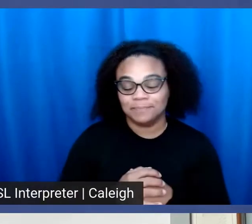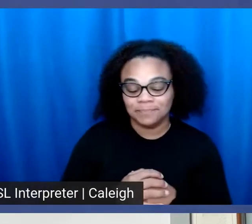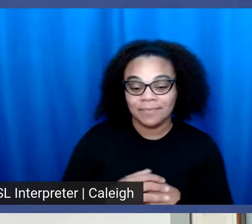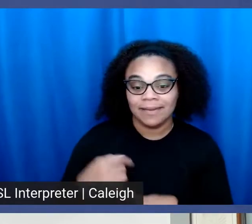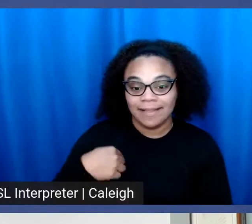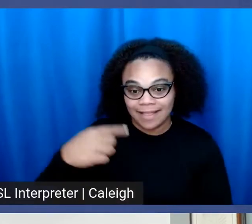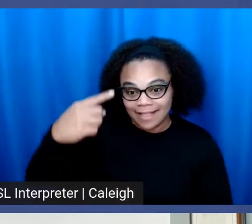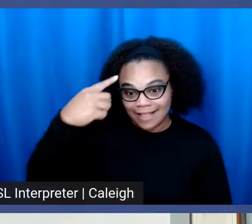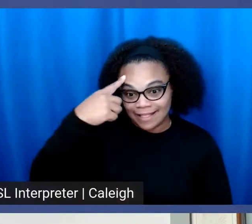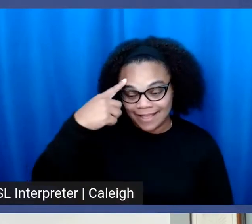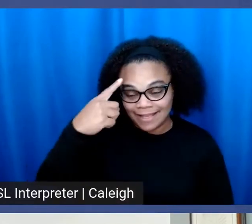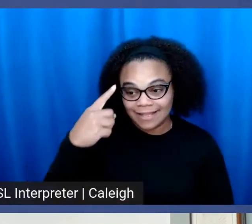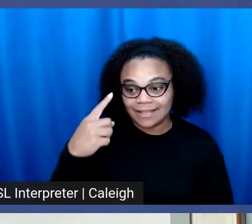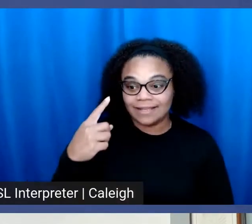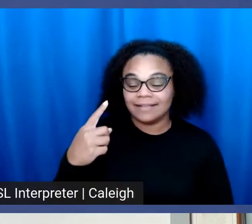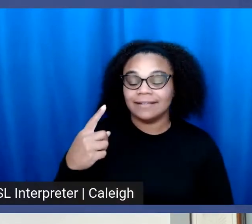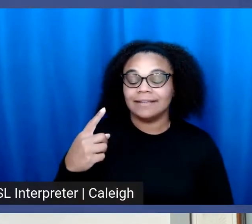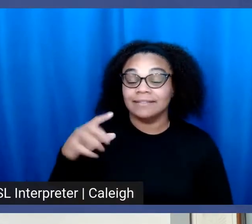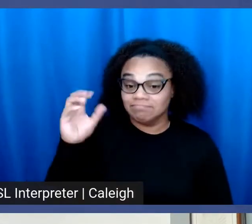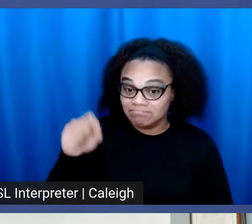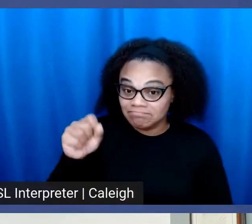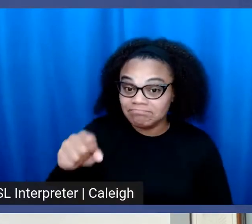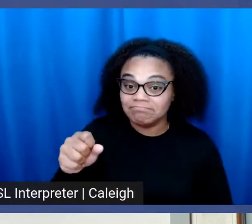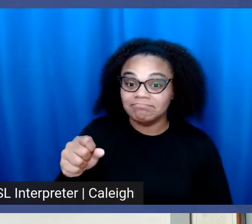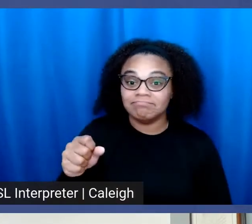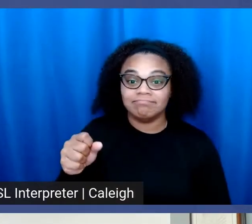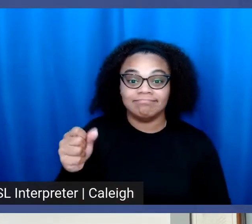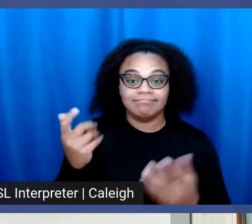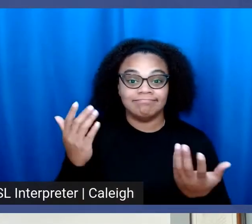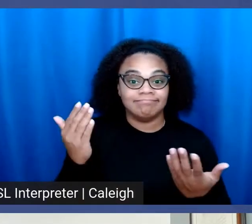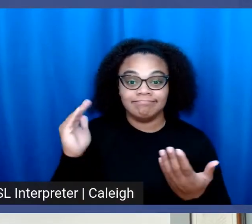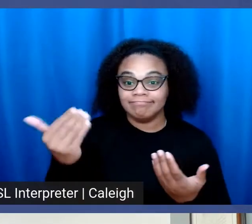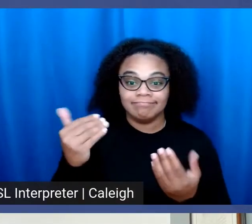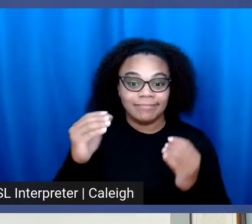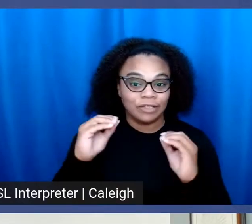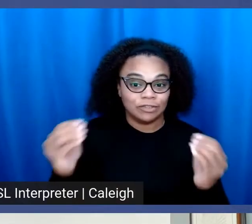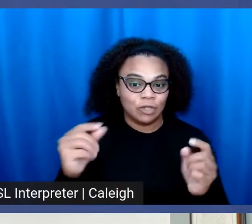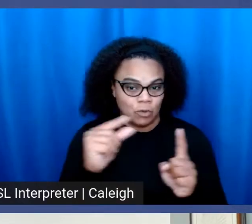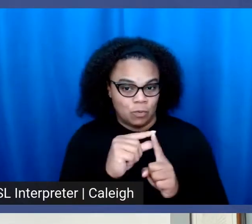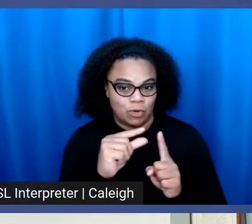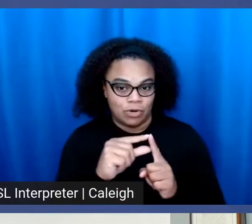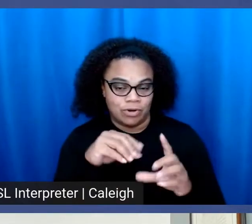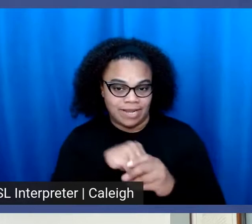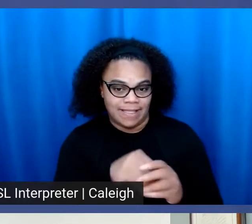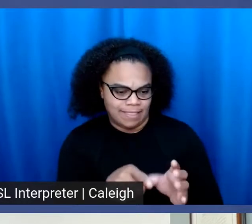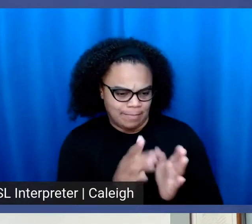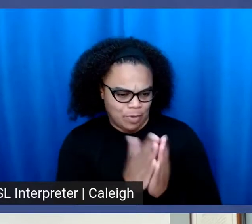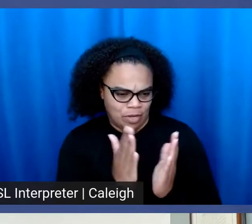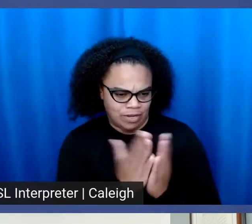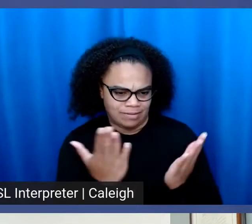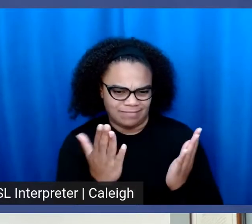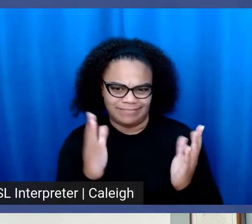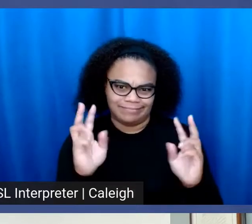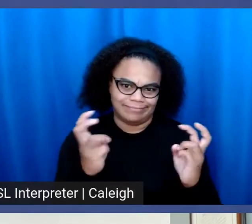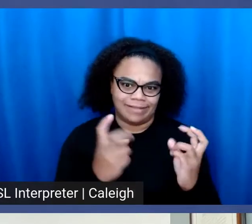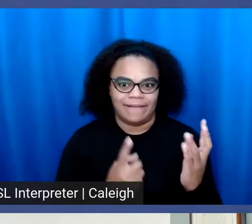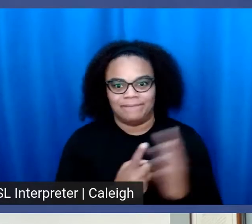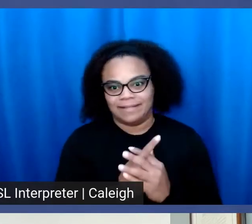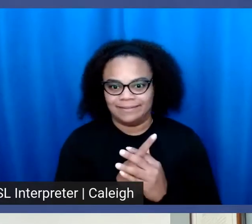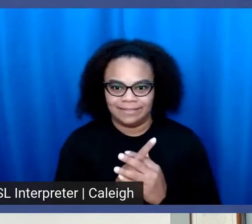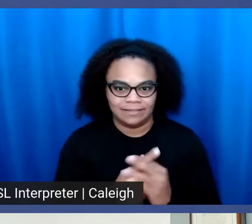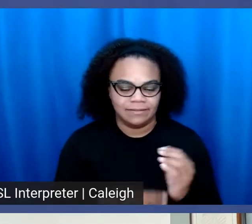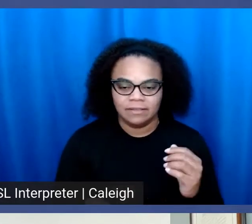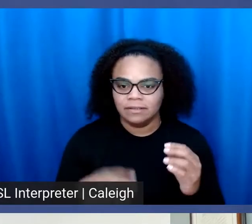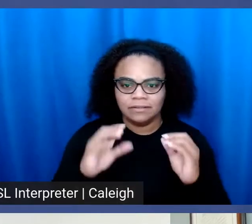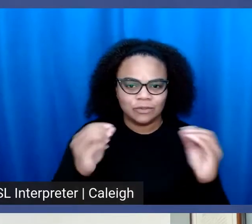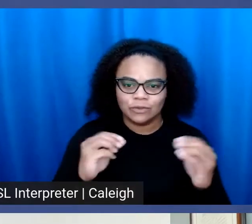that certainly there is no word in these books that is offensive. There is no language in these books that